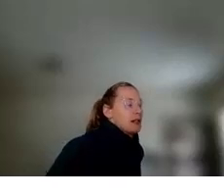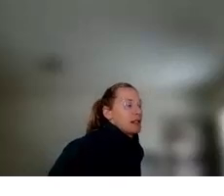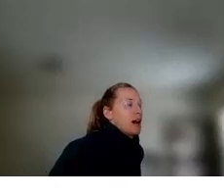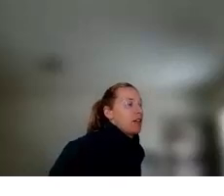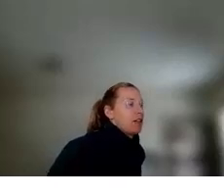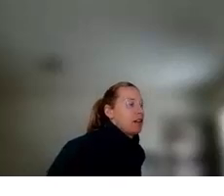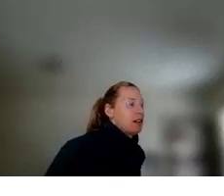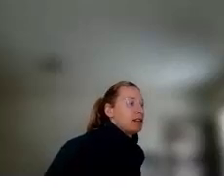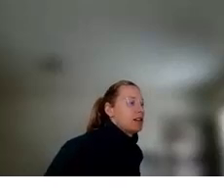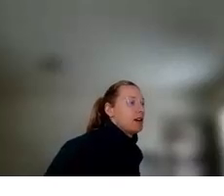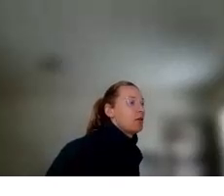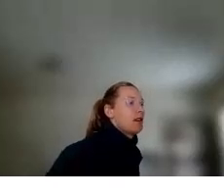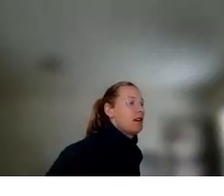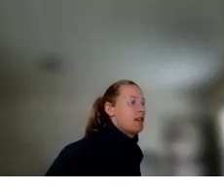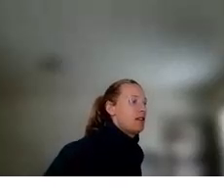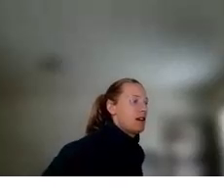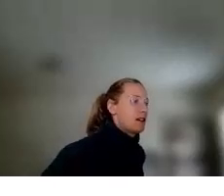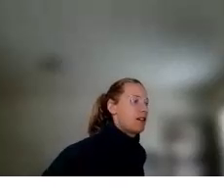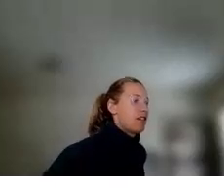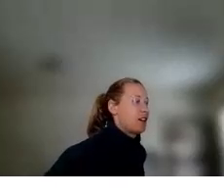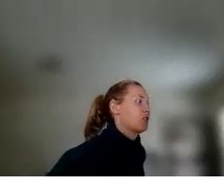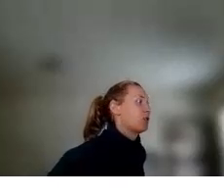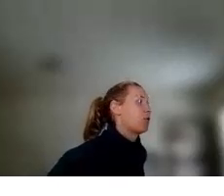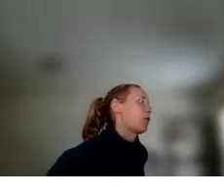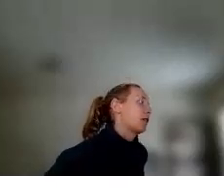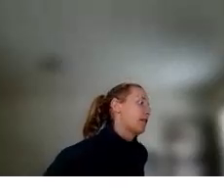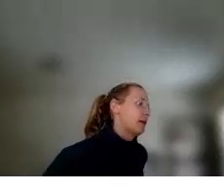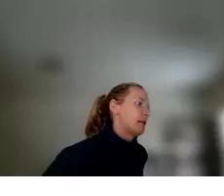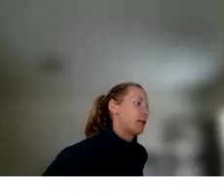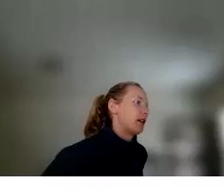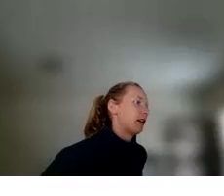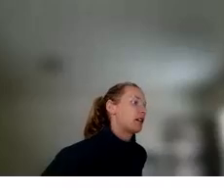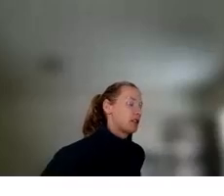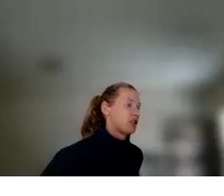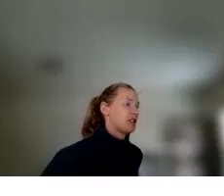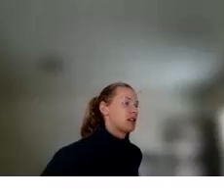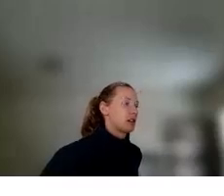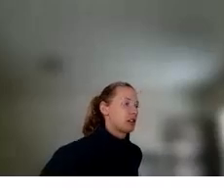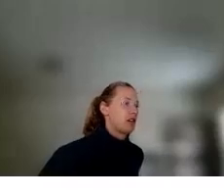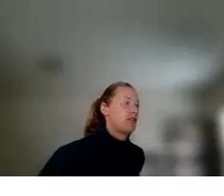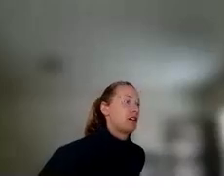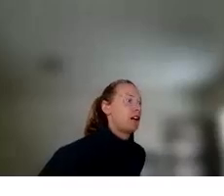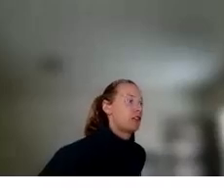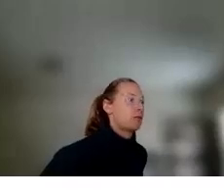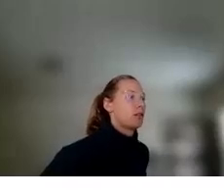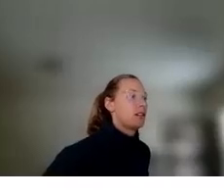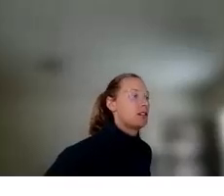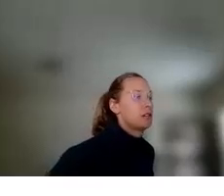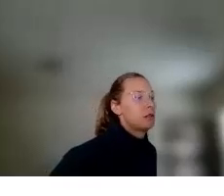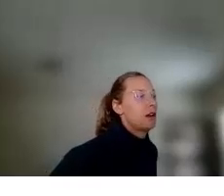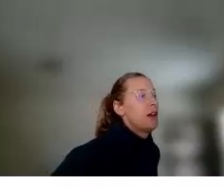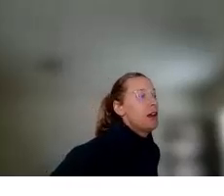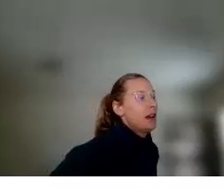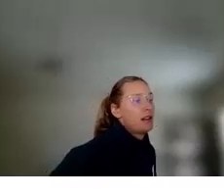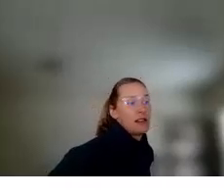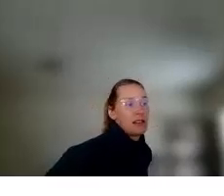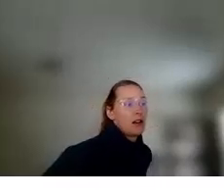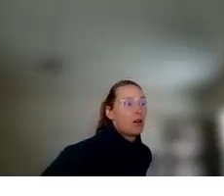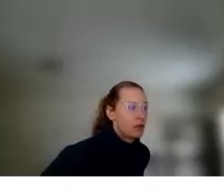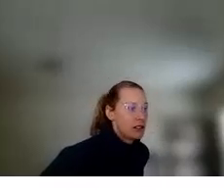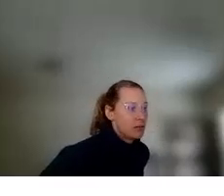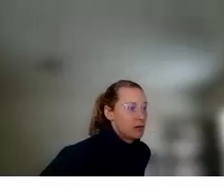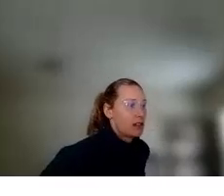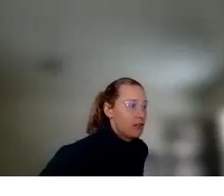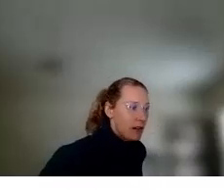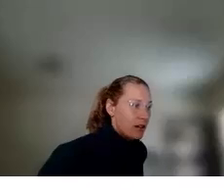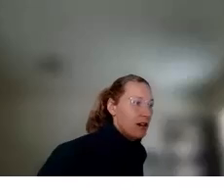document complex health needs within the narrative and score of the memory cognition section of the 100.2 unless